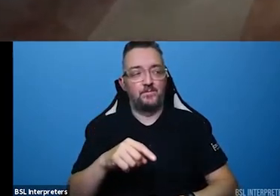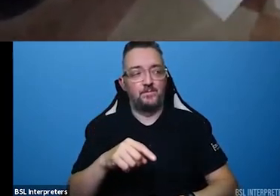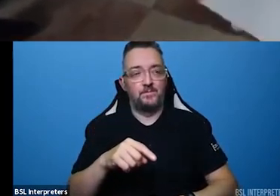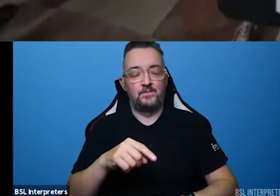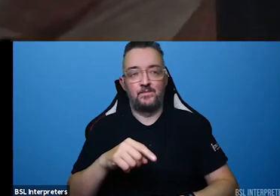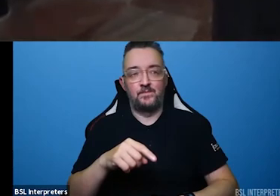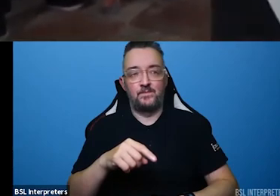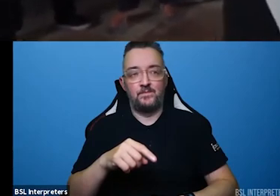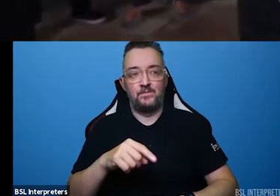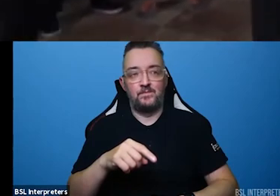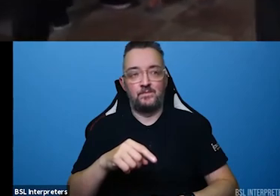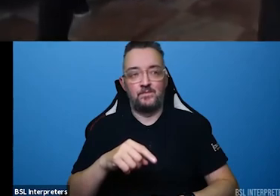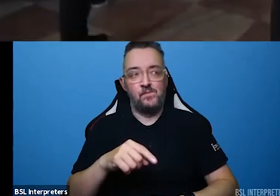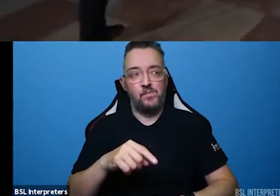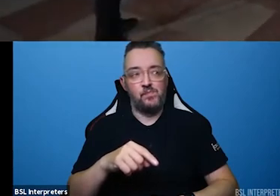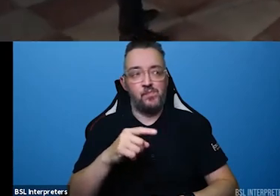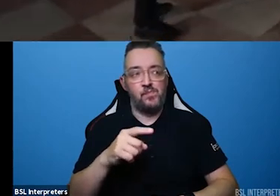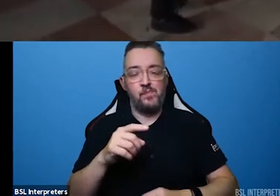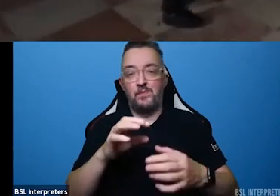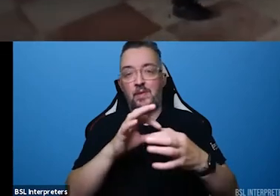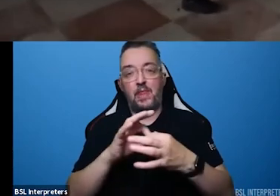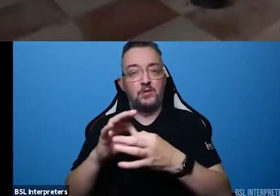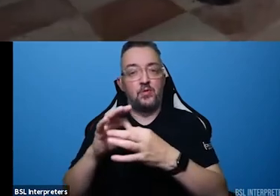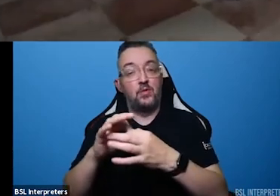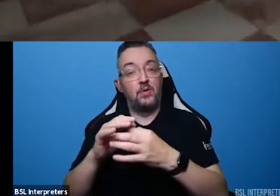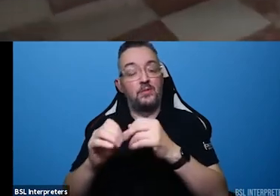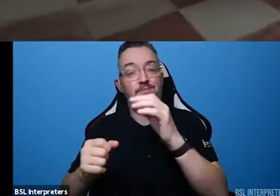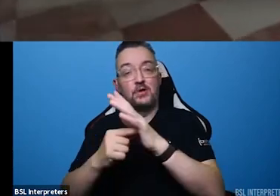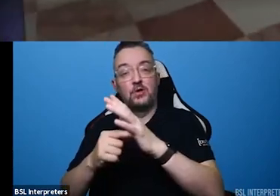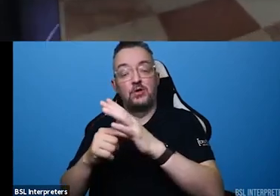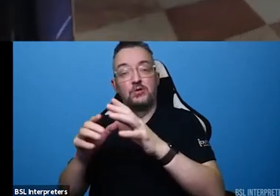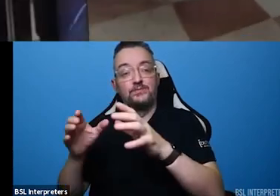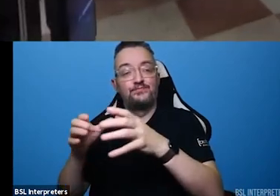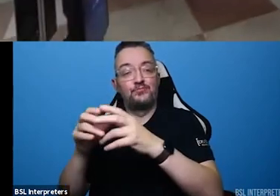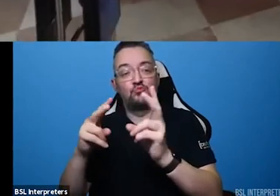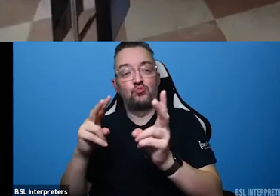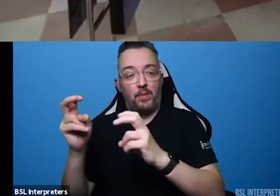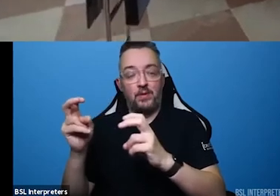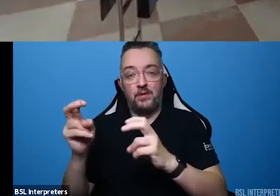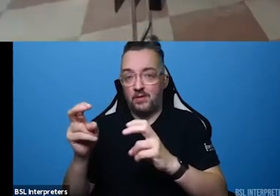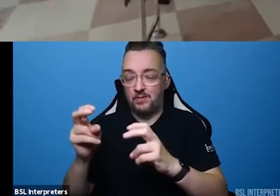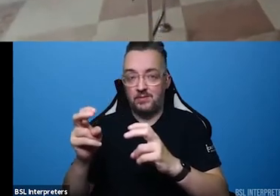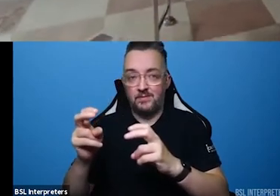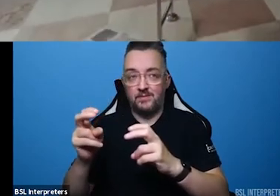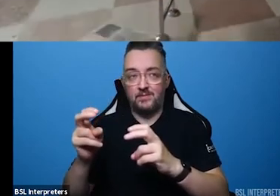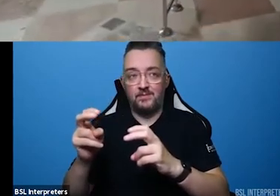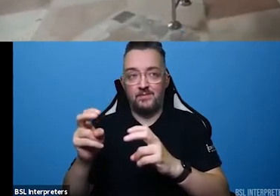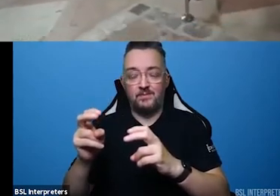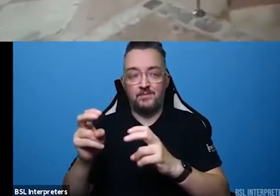In relation to the umbrella topic of Biennale, such a